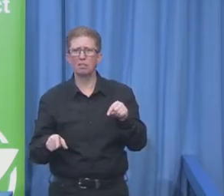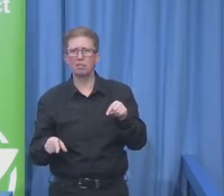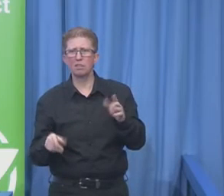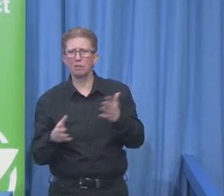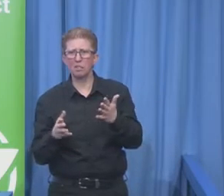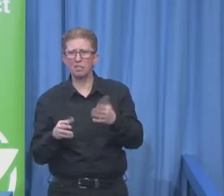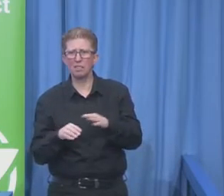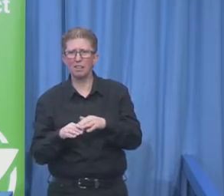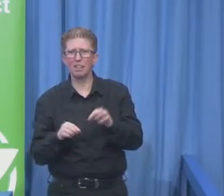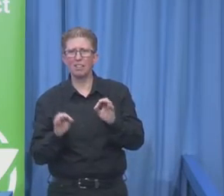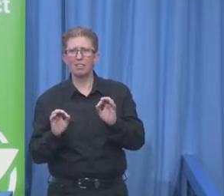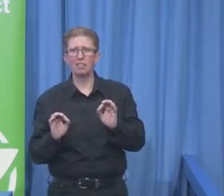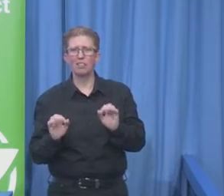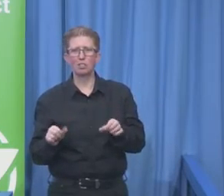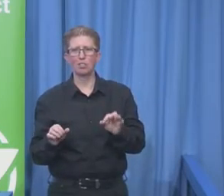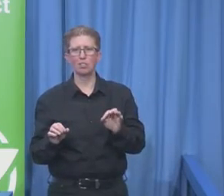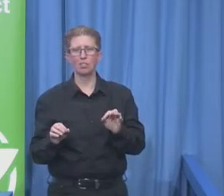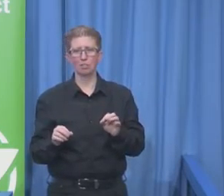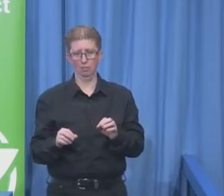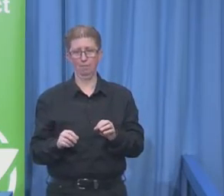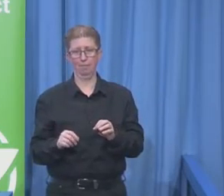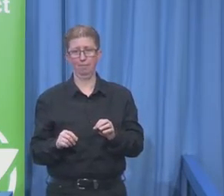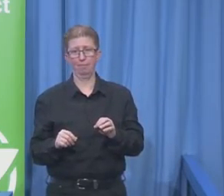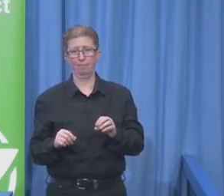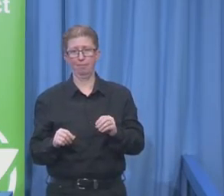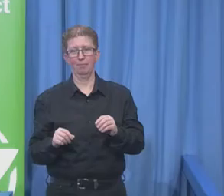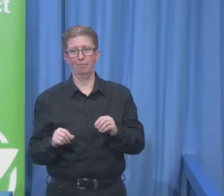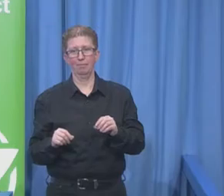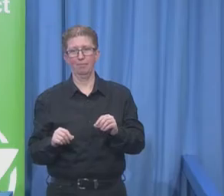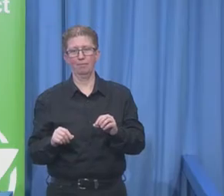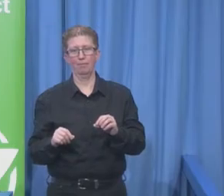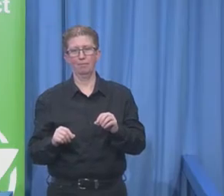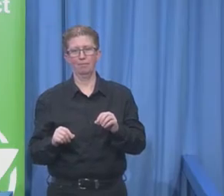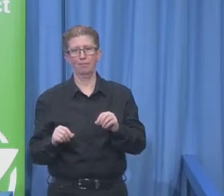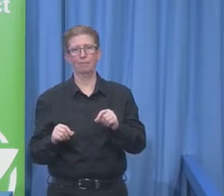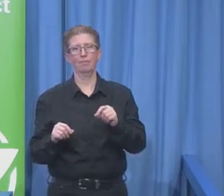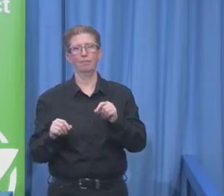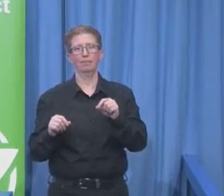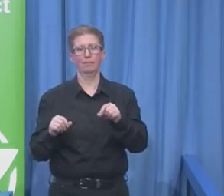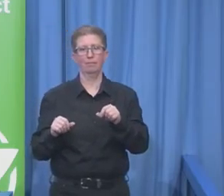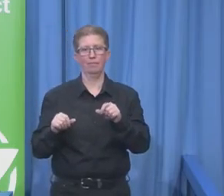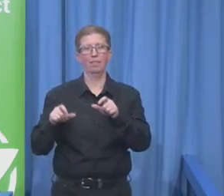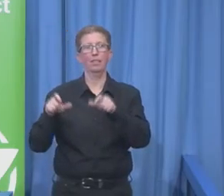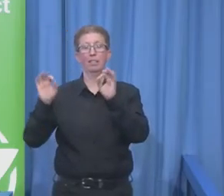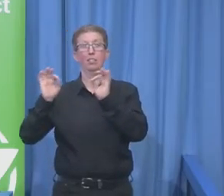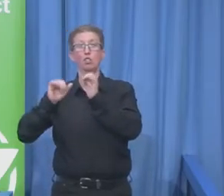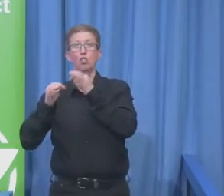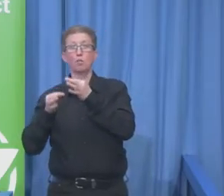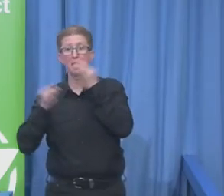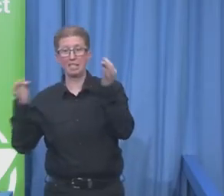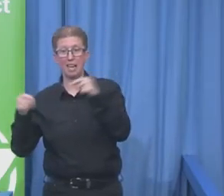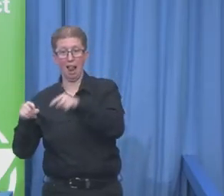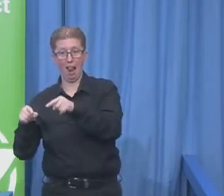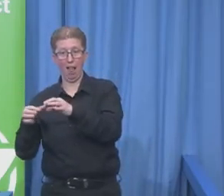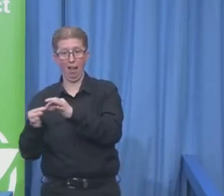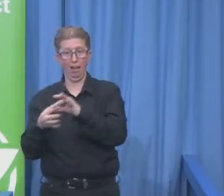last 5 years you've made a shift into disability. What are the differences you see between working